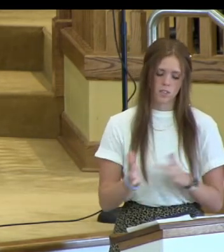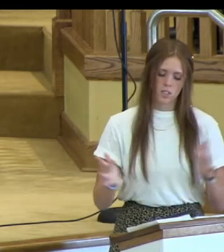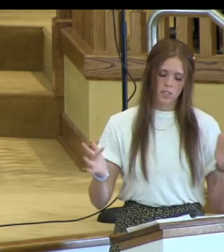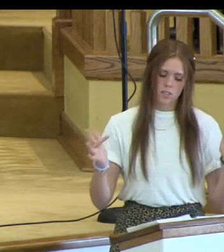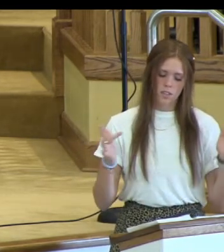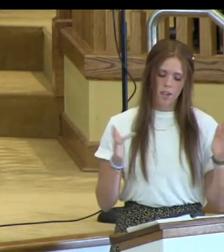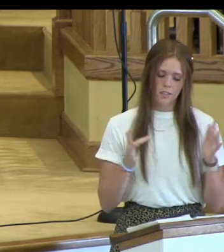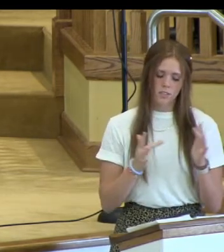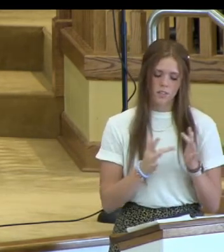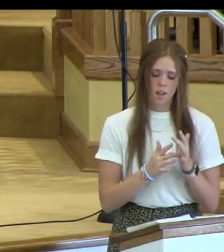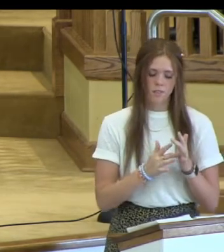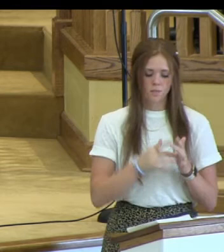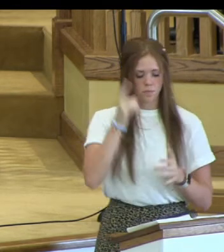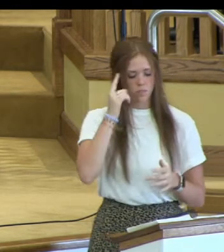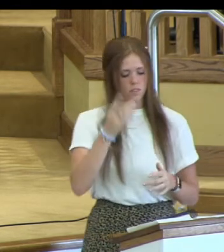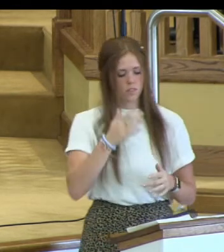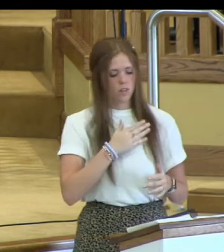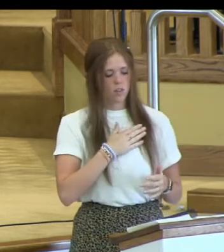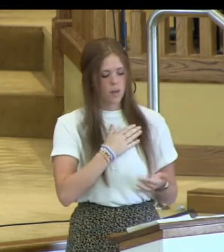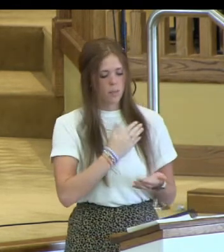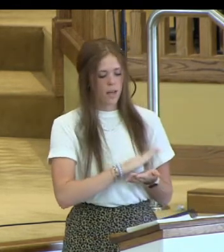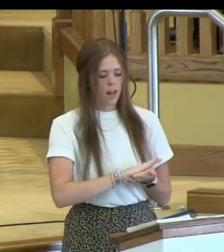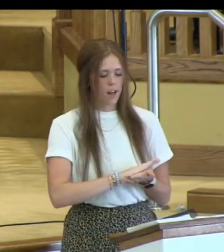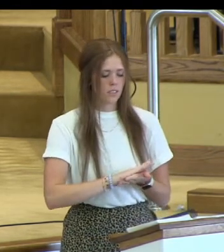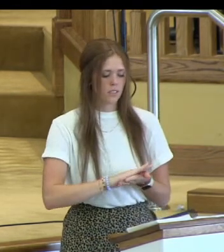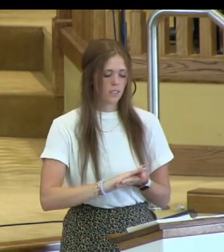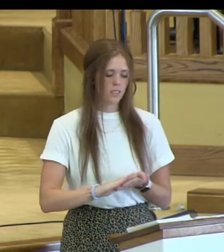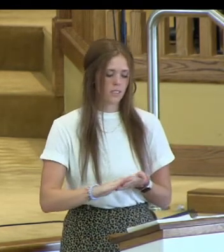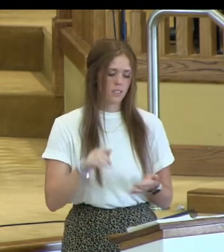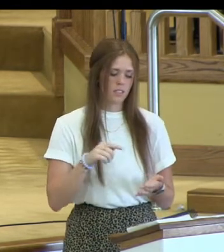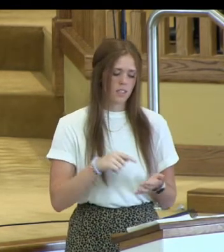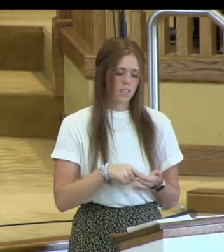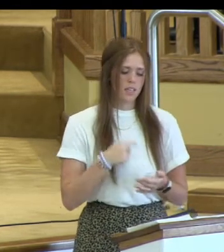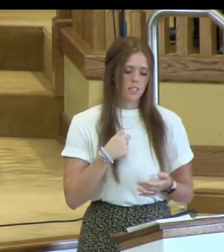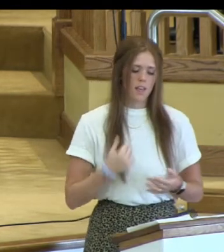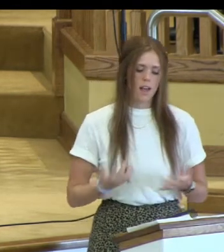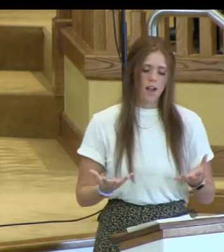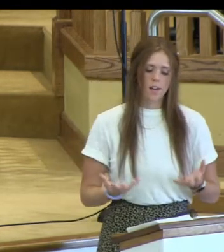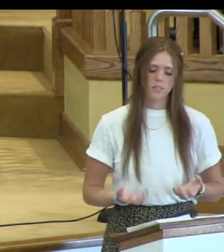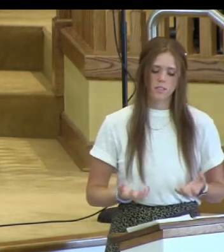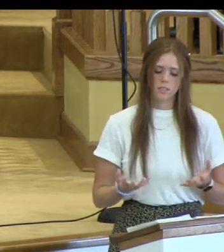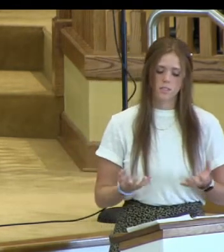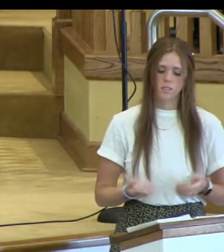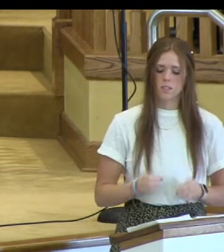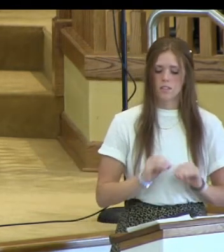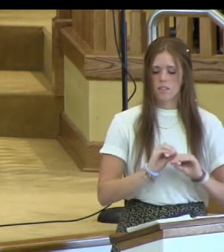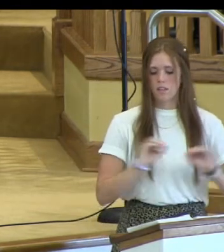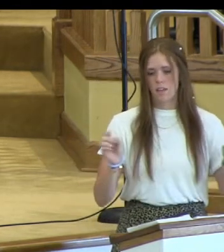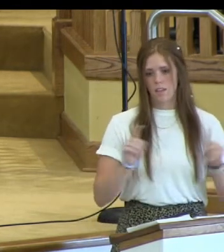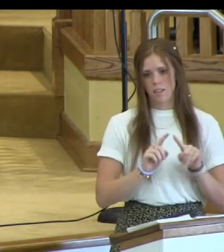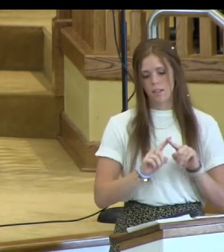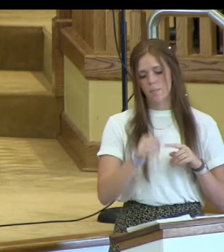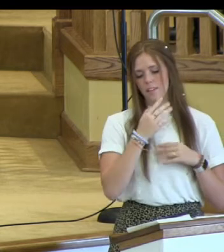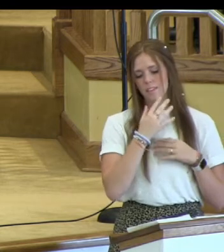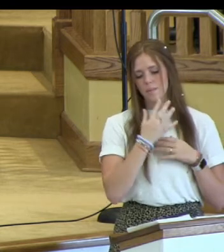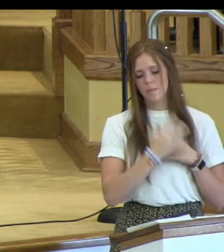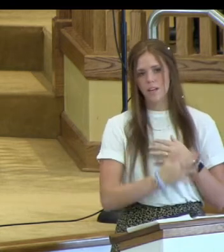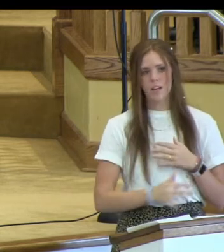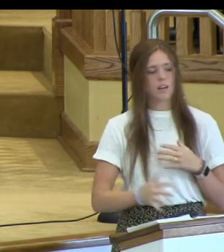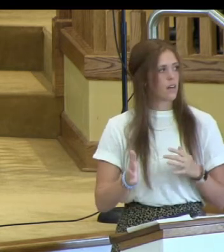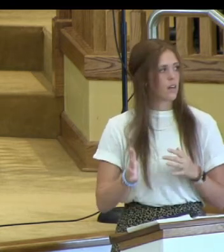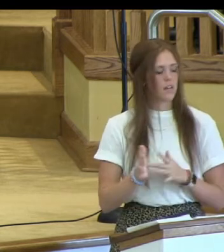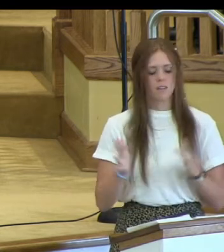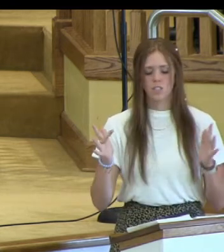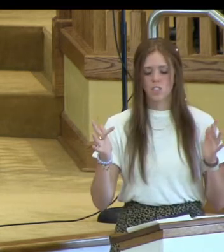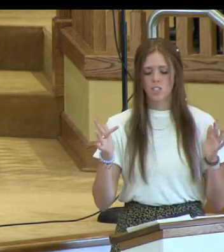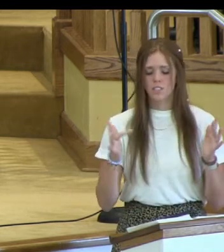of Jesus. For my cleansing, this my plea, nothing but the